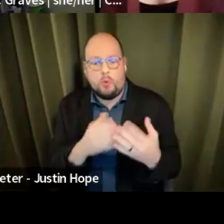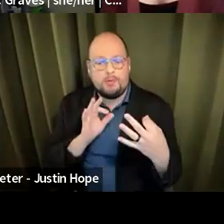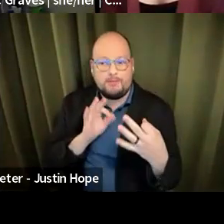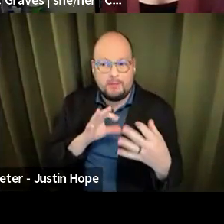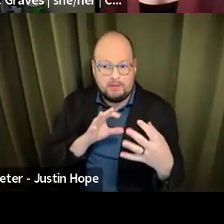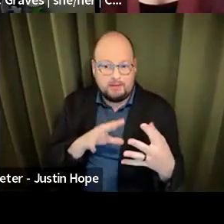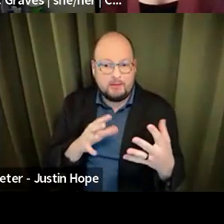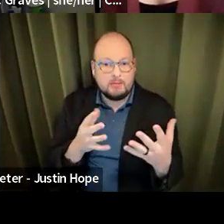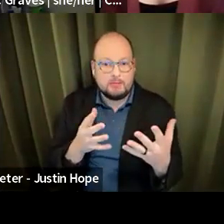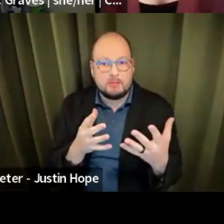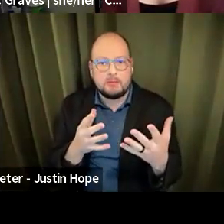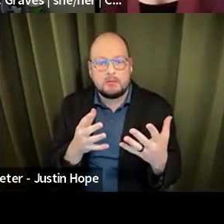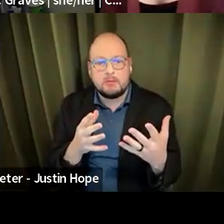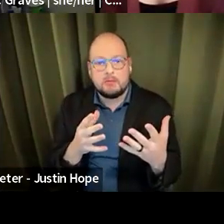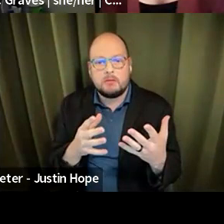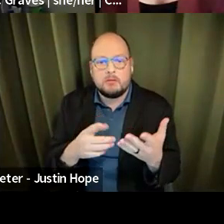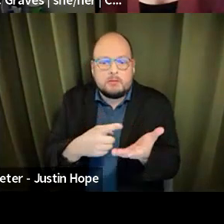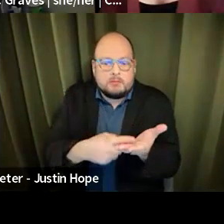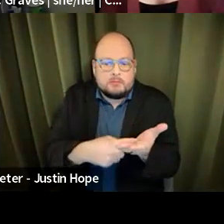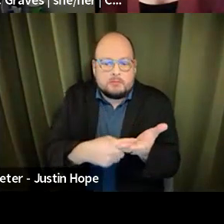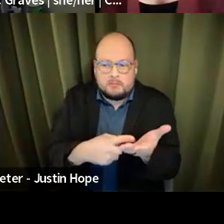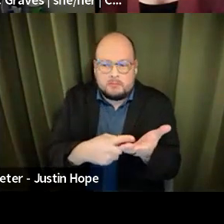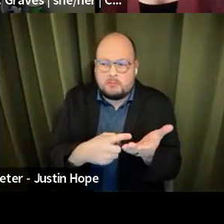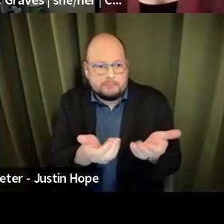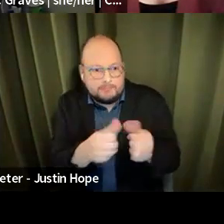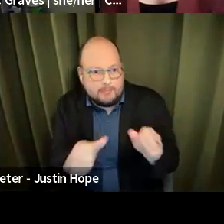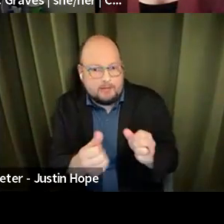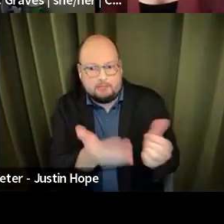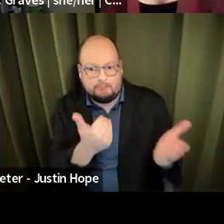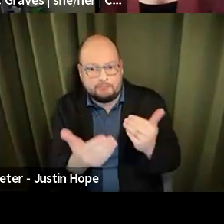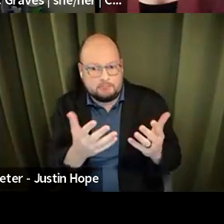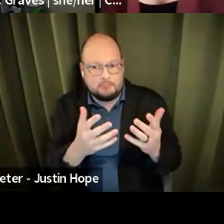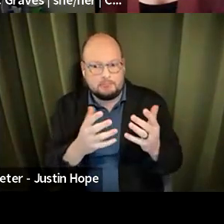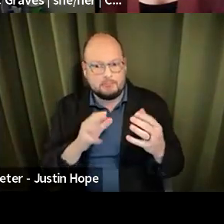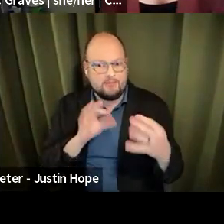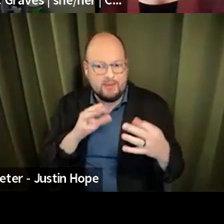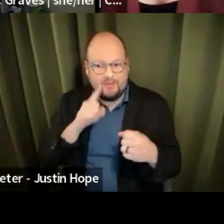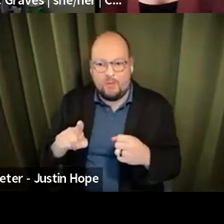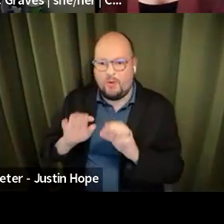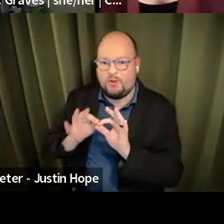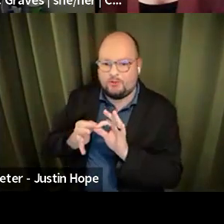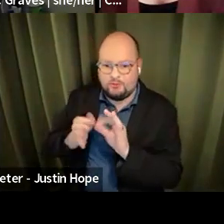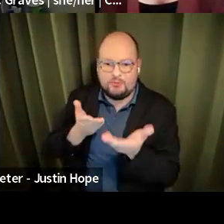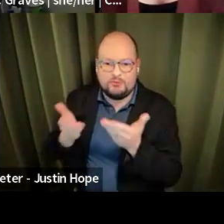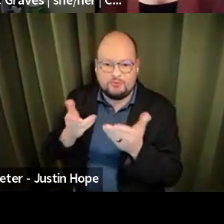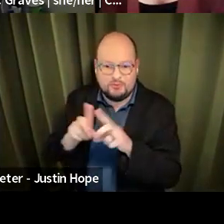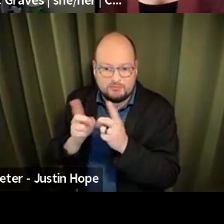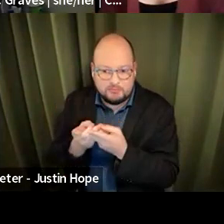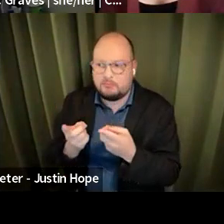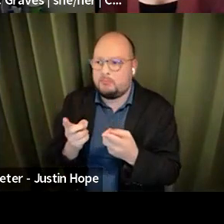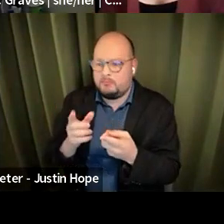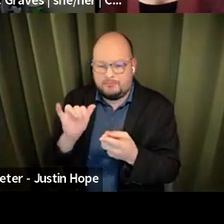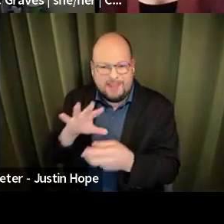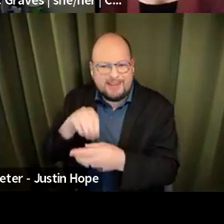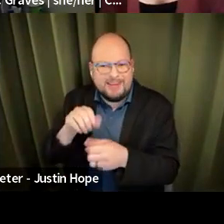feedback to the Interpreter Services Department on any part of the language access plan part, where that feedback